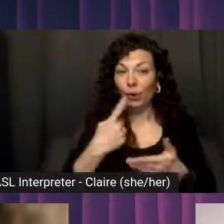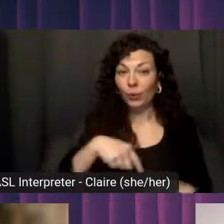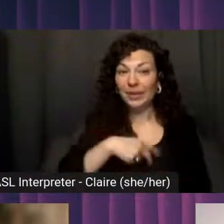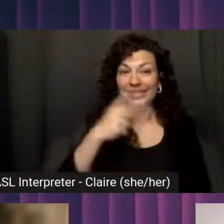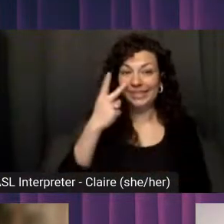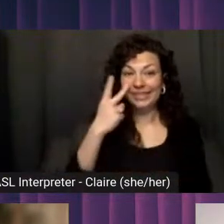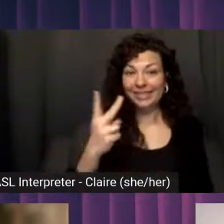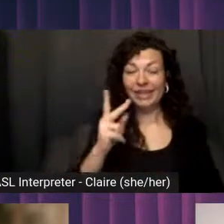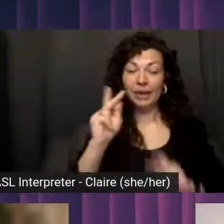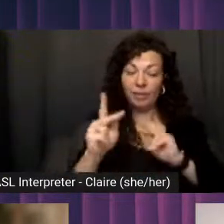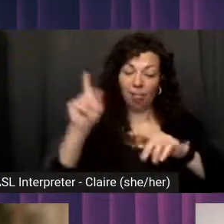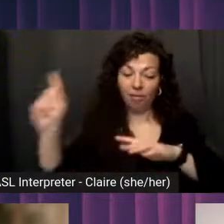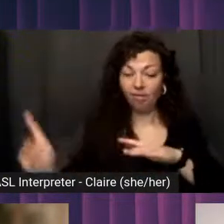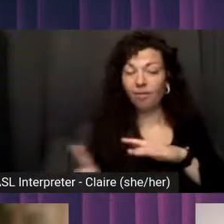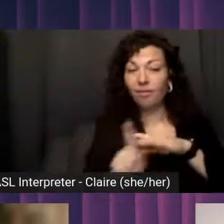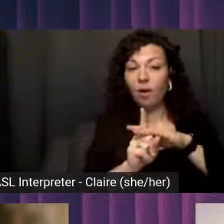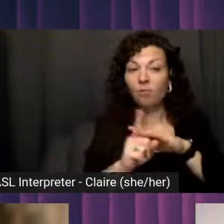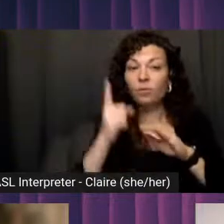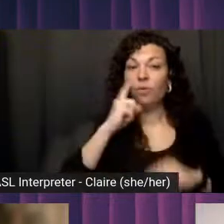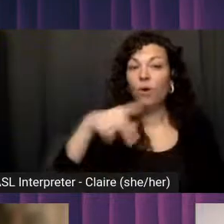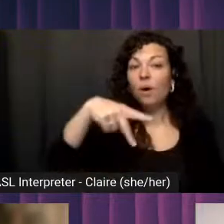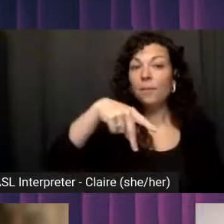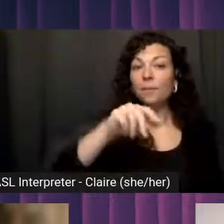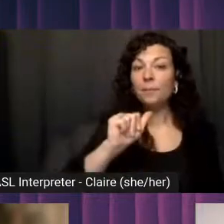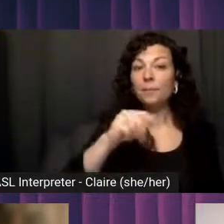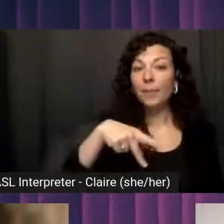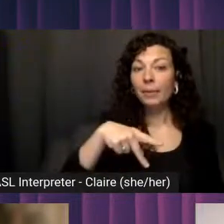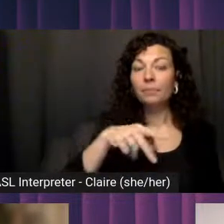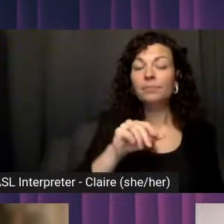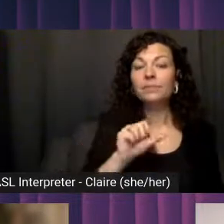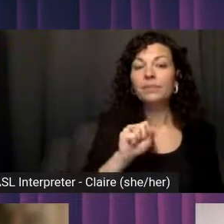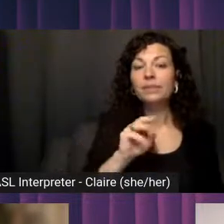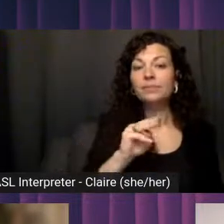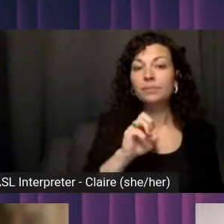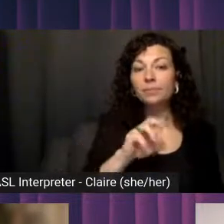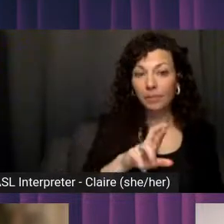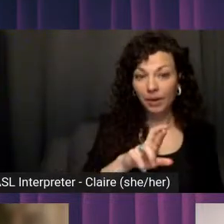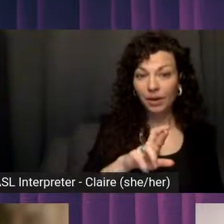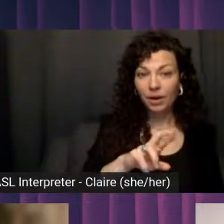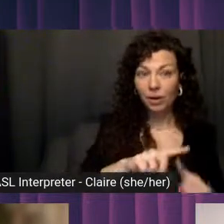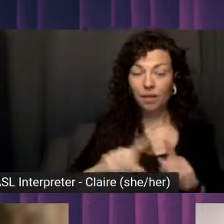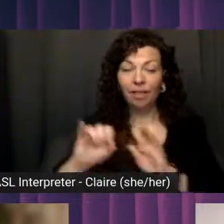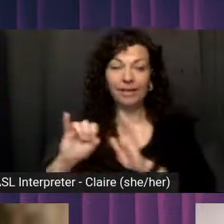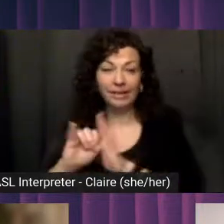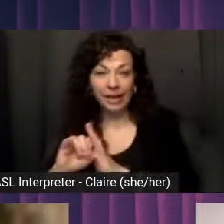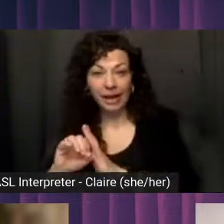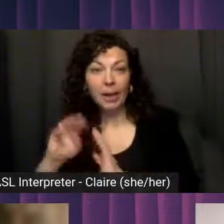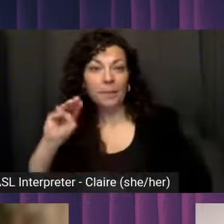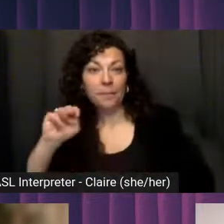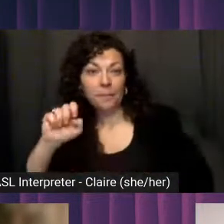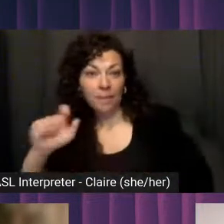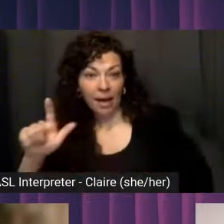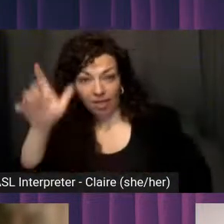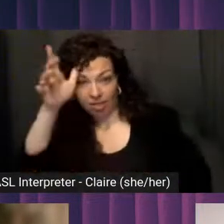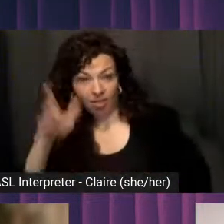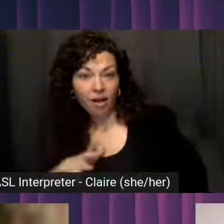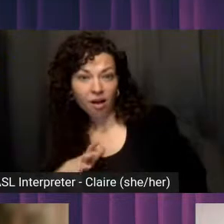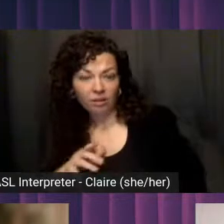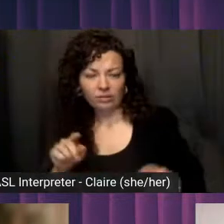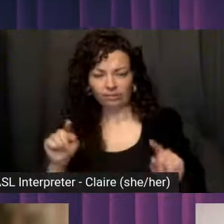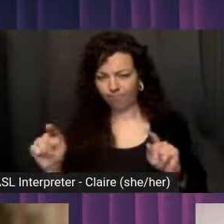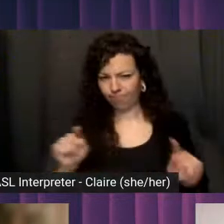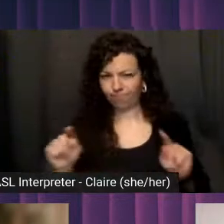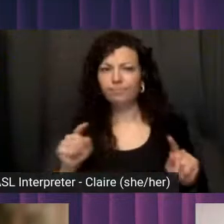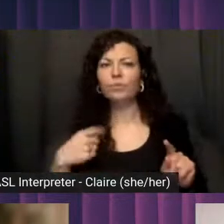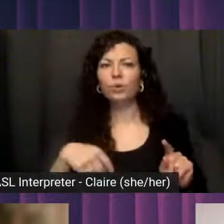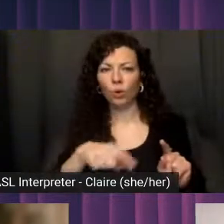of having the resources and the team available to make sure that, you know, I can honestly say that insurance will deny a pap smear, a cervical